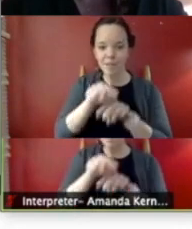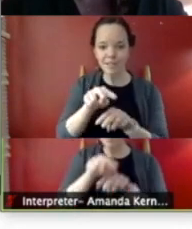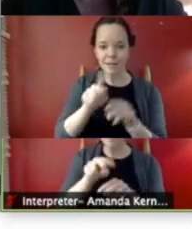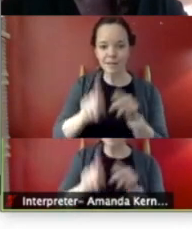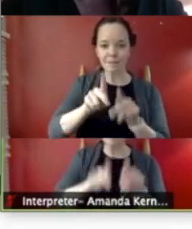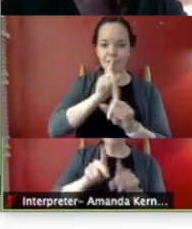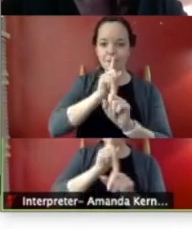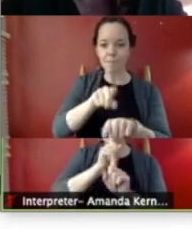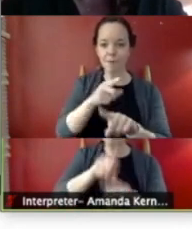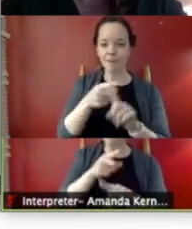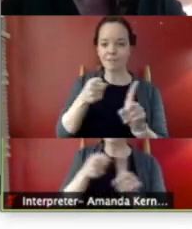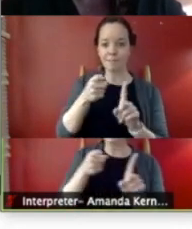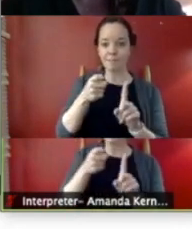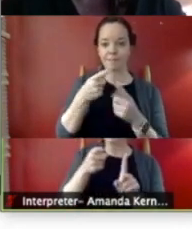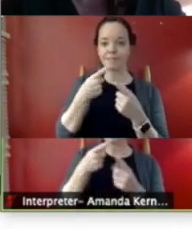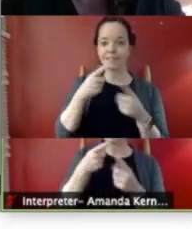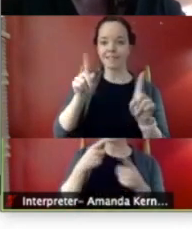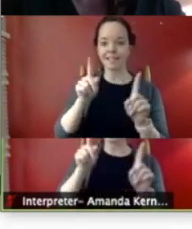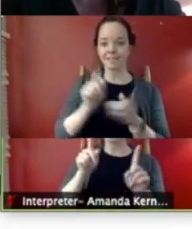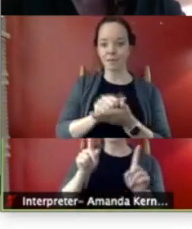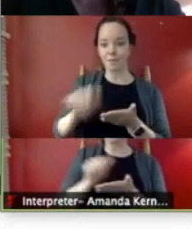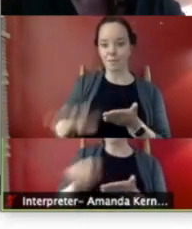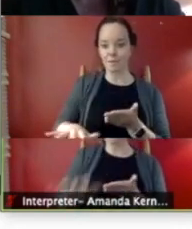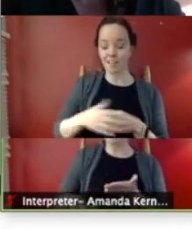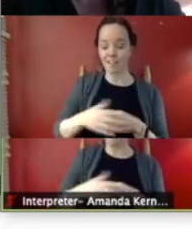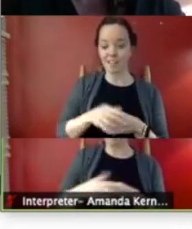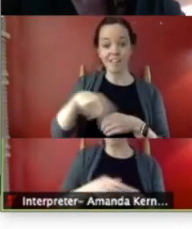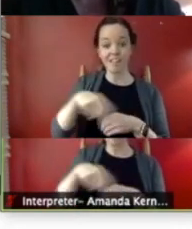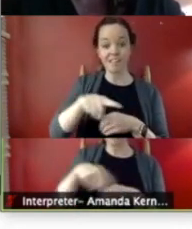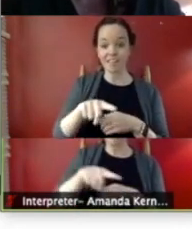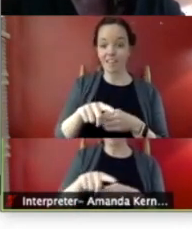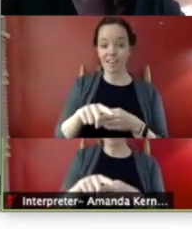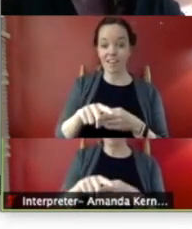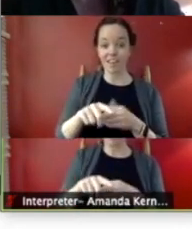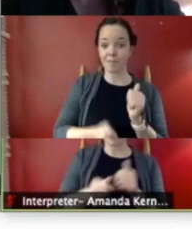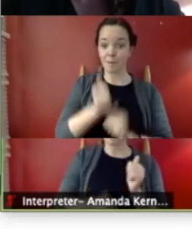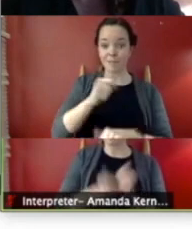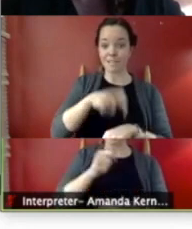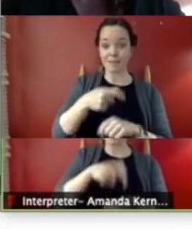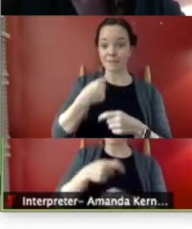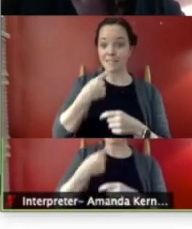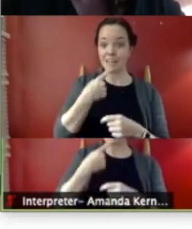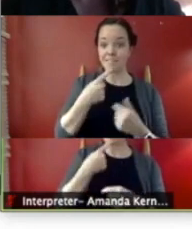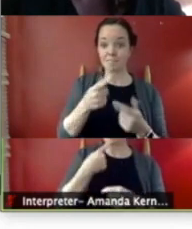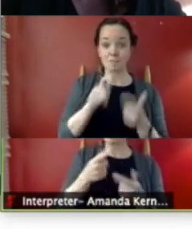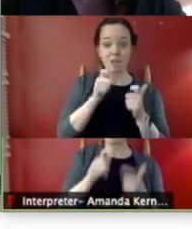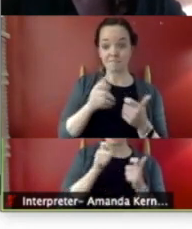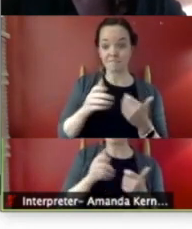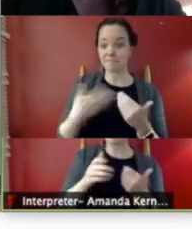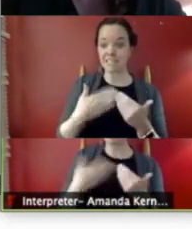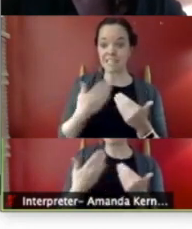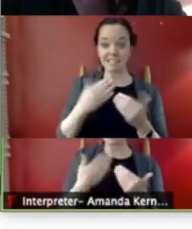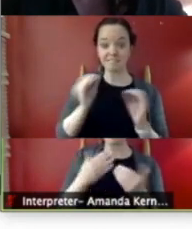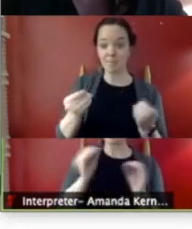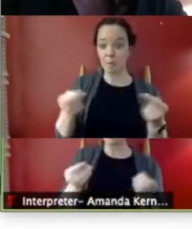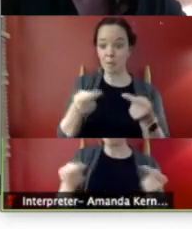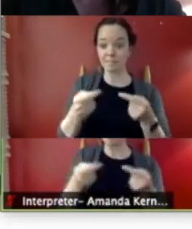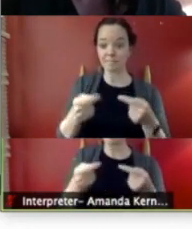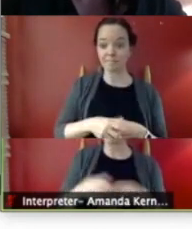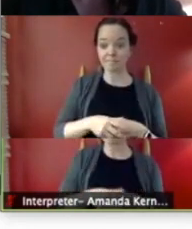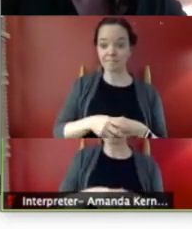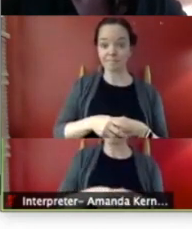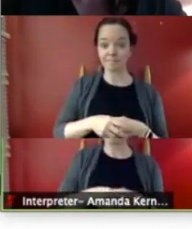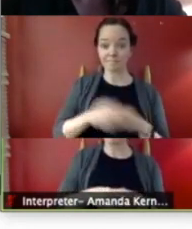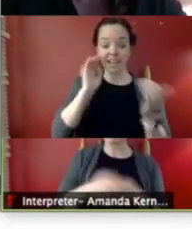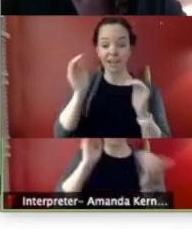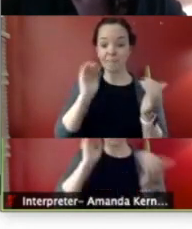with successful removals, they overwhelmingly called the process quick, easy, and painless. They often compared removal to taking